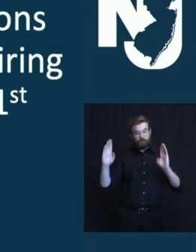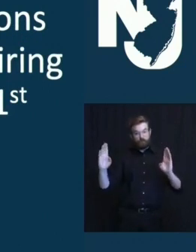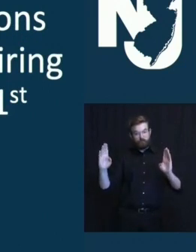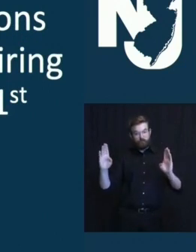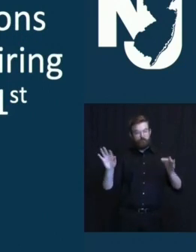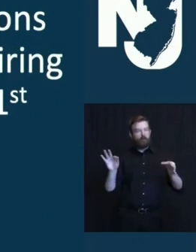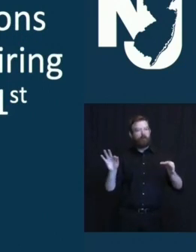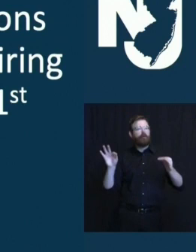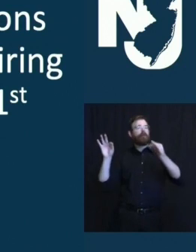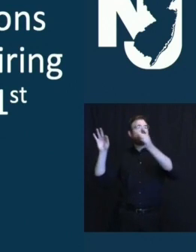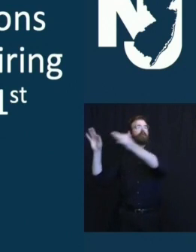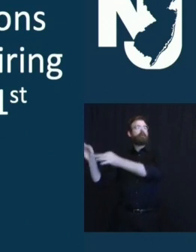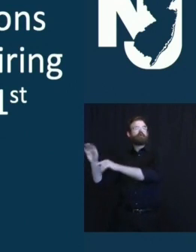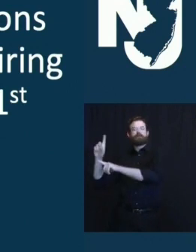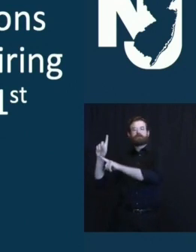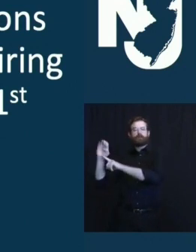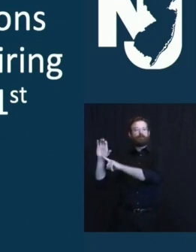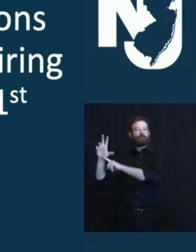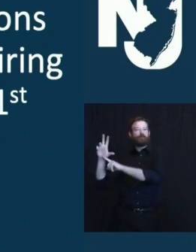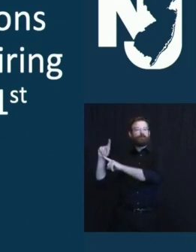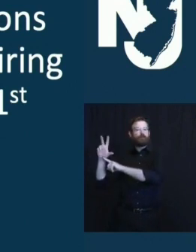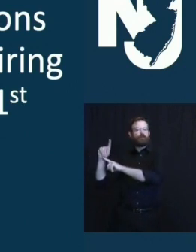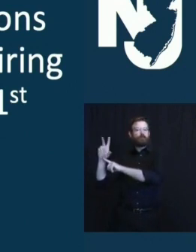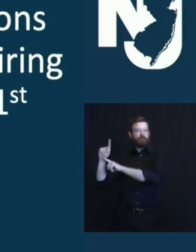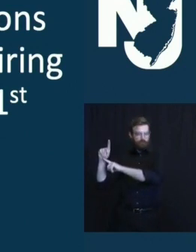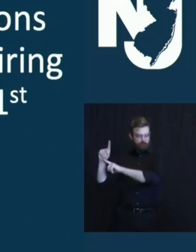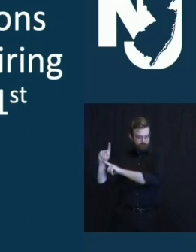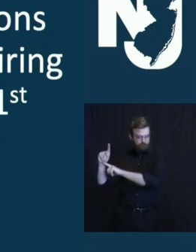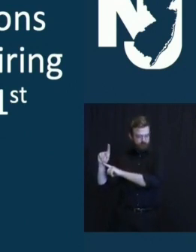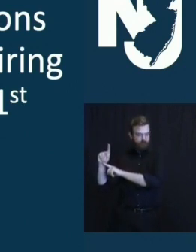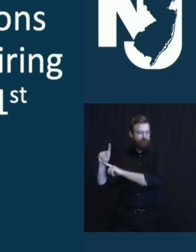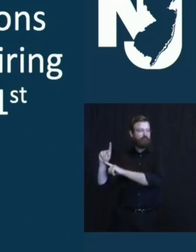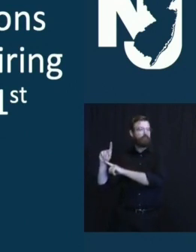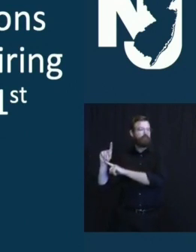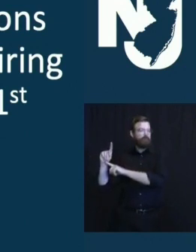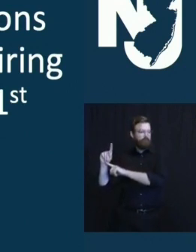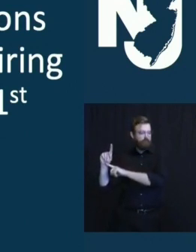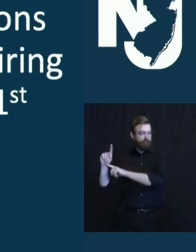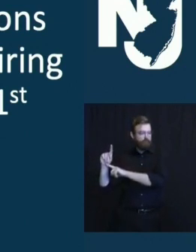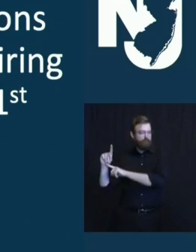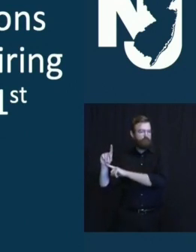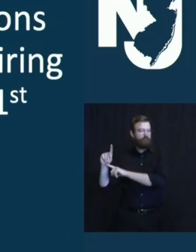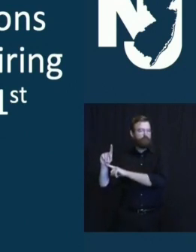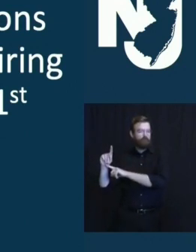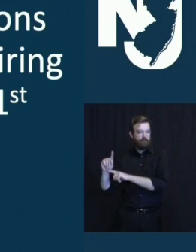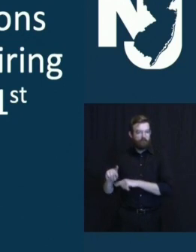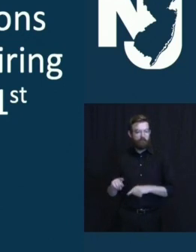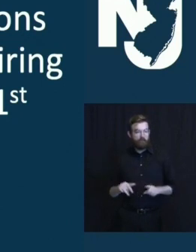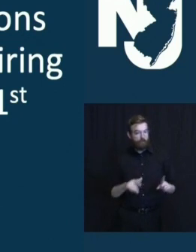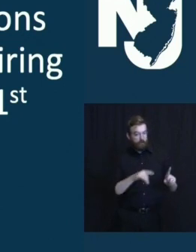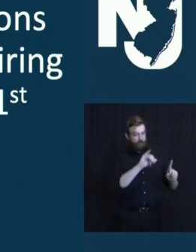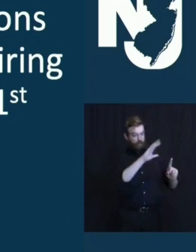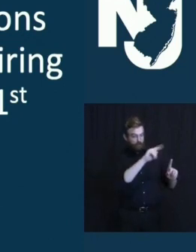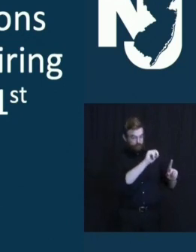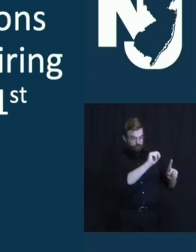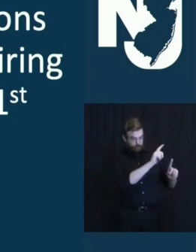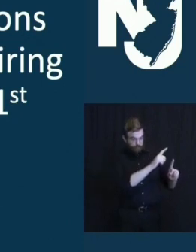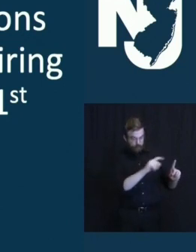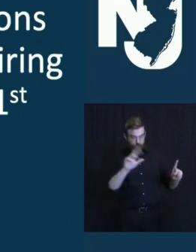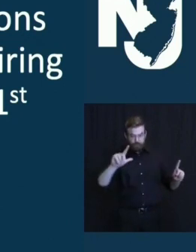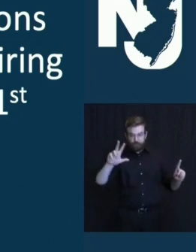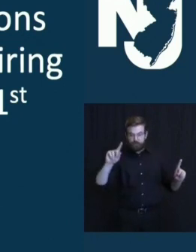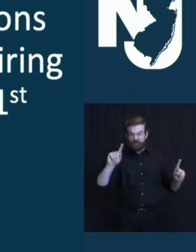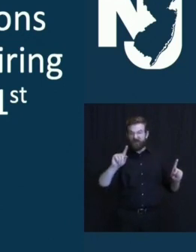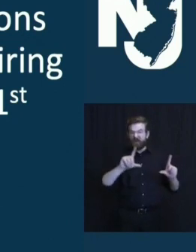and August 31st have been extended to December 31st. And again, these are automatic extensions.